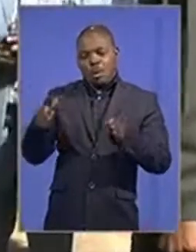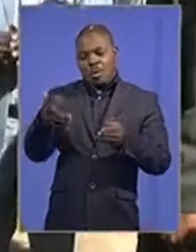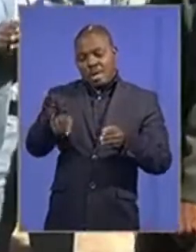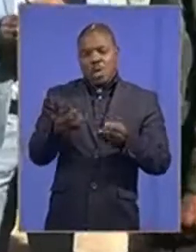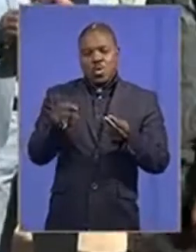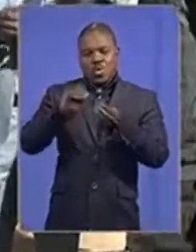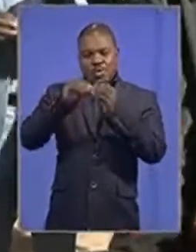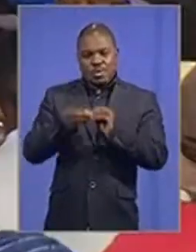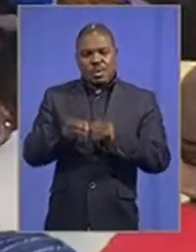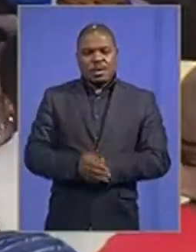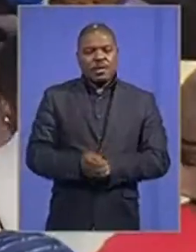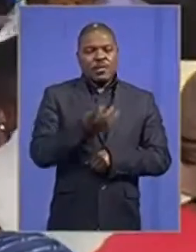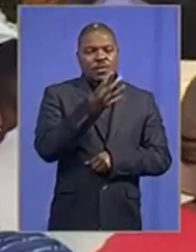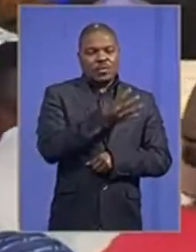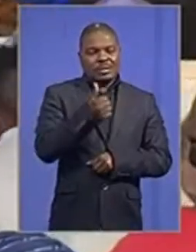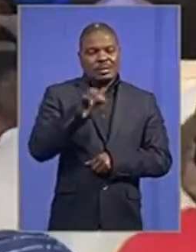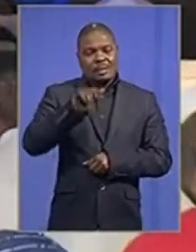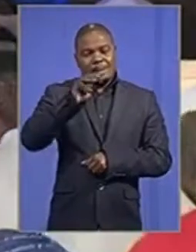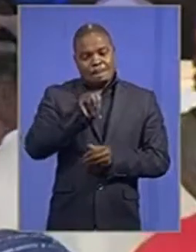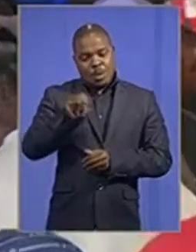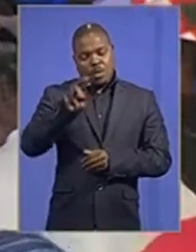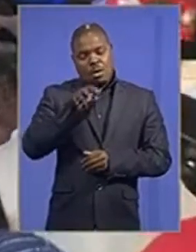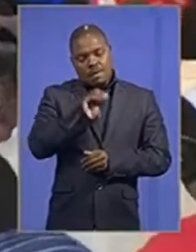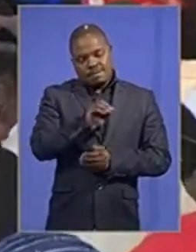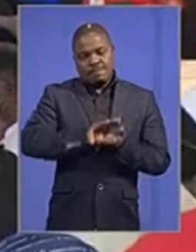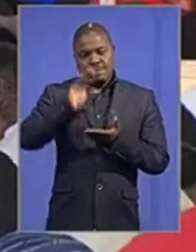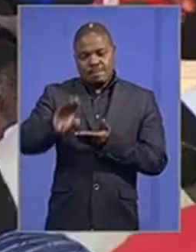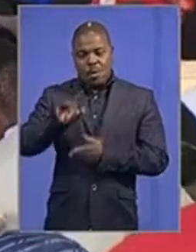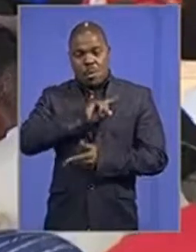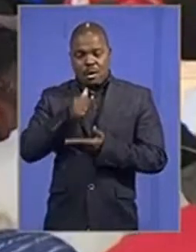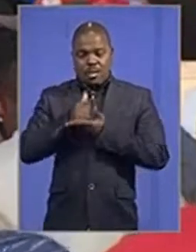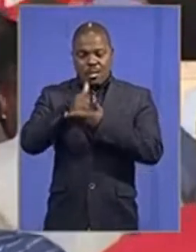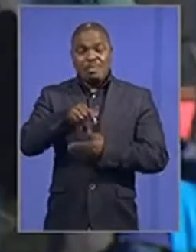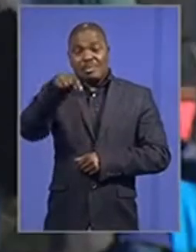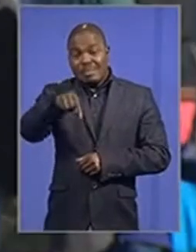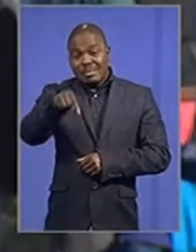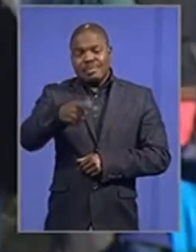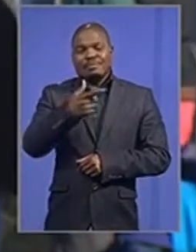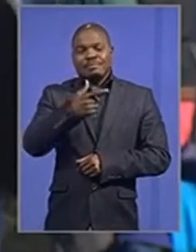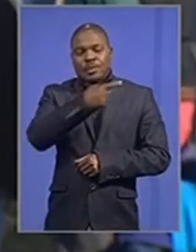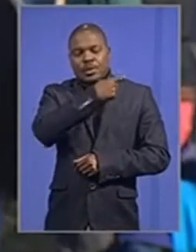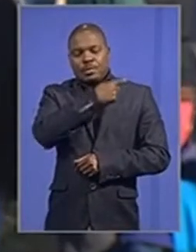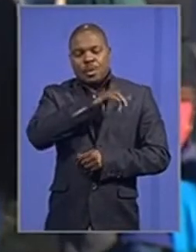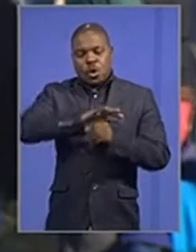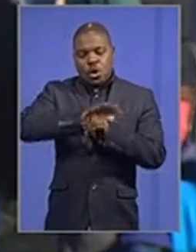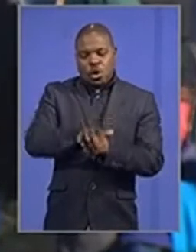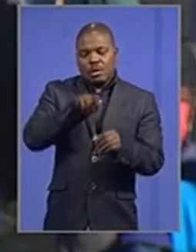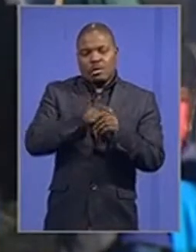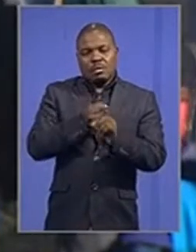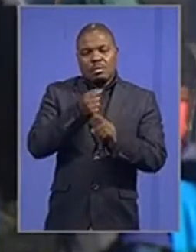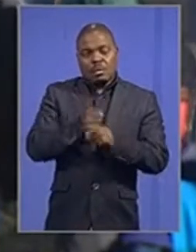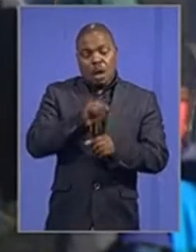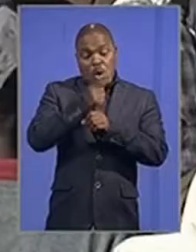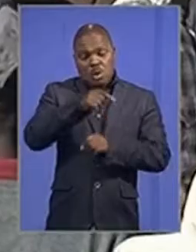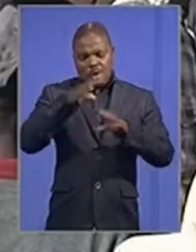tše makgolo-masomeseswai-tee projekeng ye ka maikemišetšo a go laola COVID-19. Gauteng e beilwe ka tlase ga leihlo la